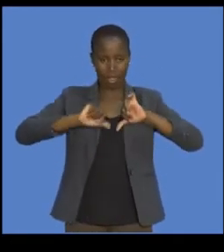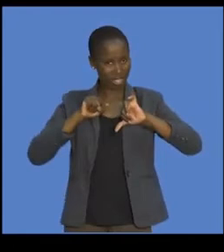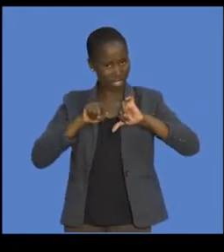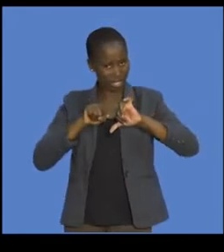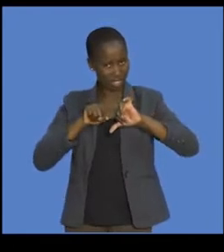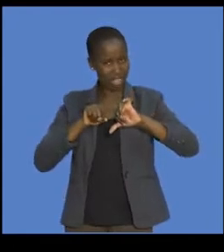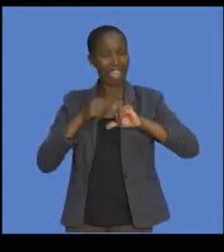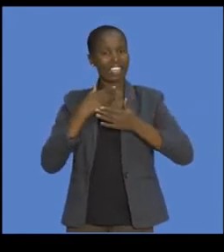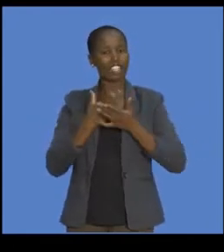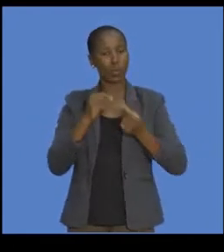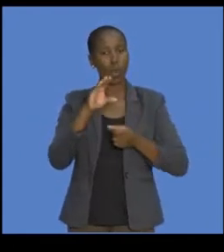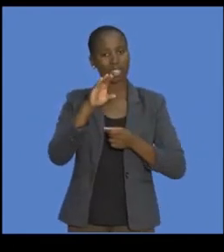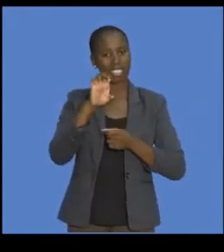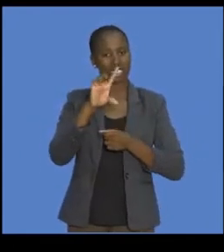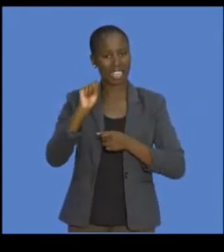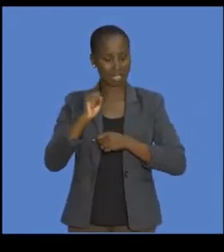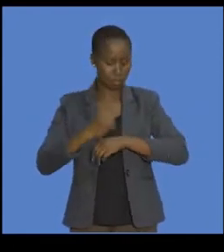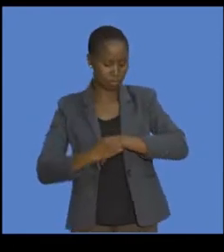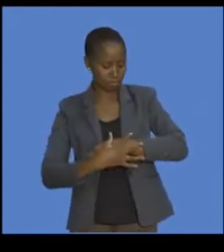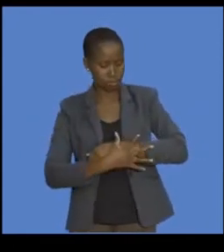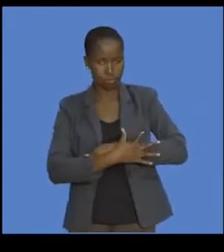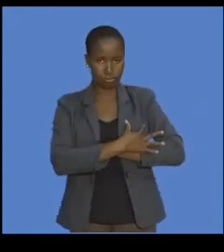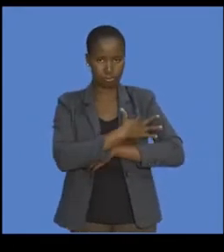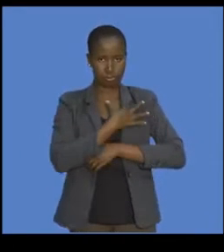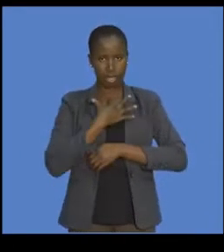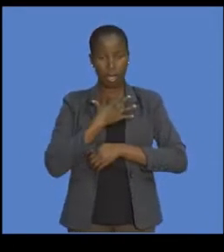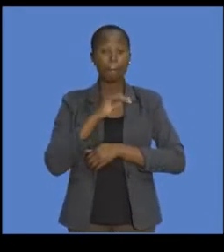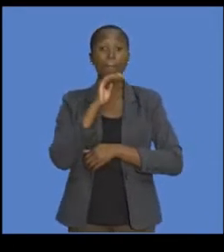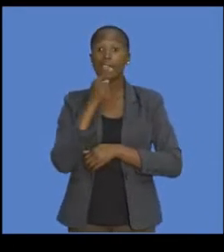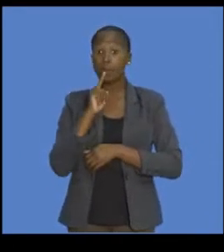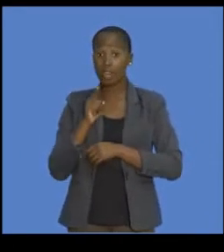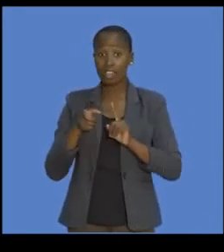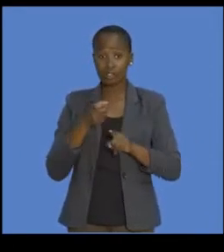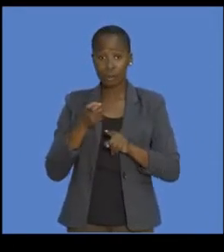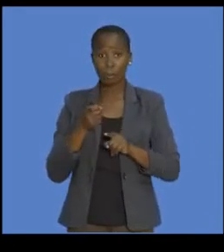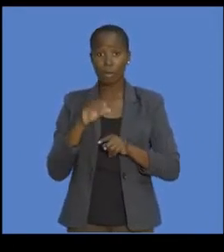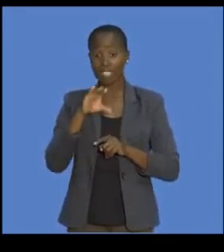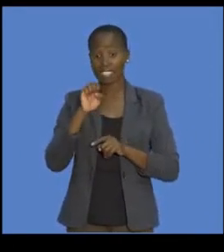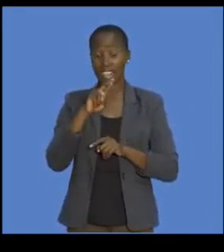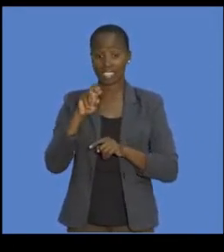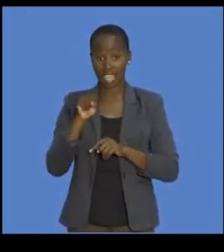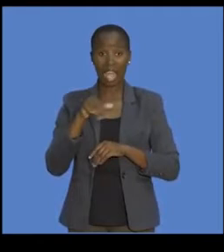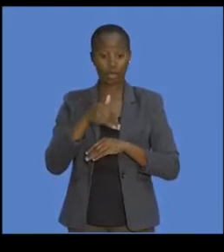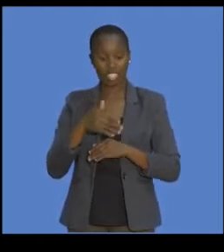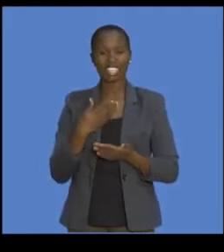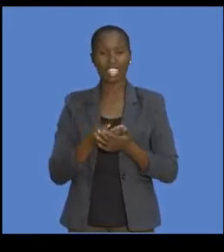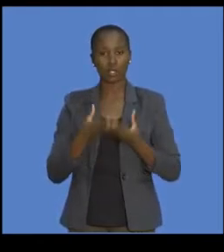the extracellular fluids, that means outside the cells, and they regulate the metabolic activity. Now, we've